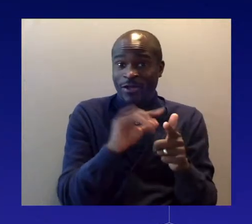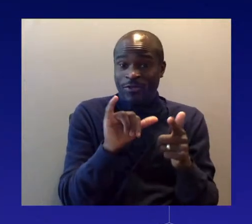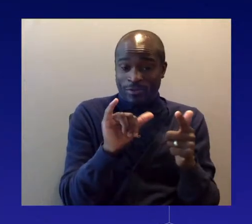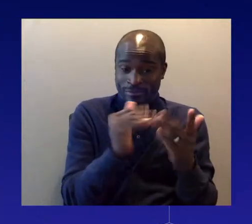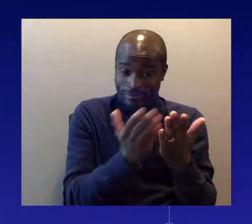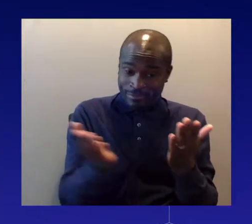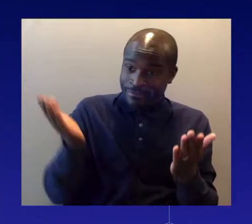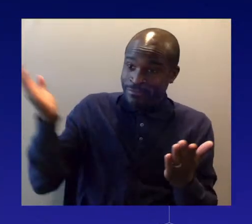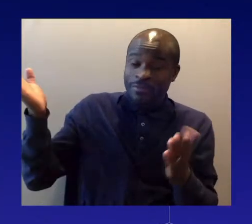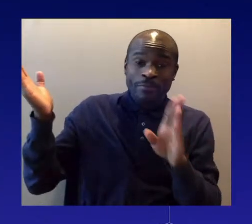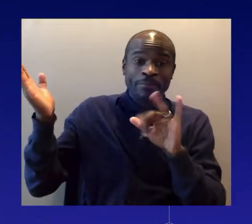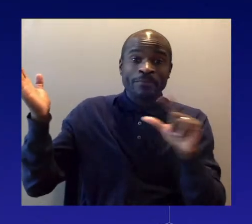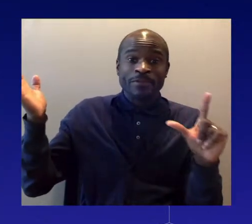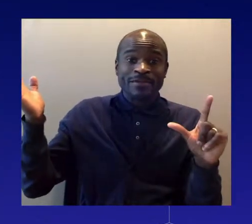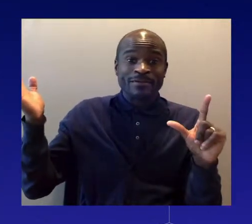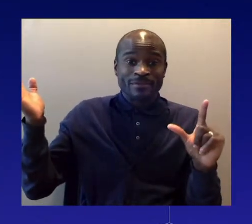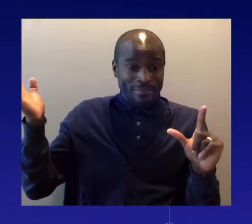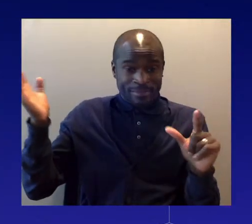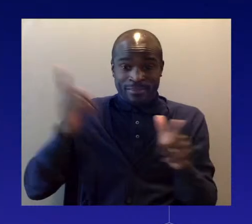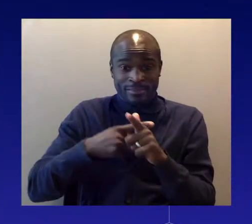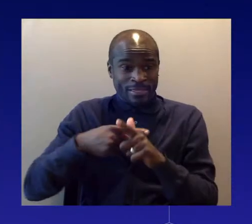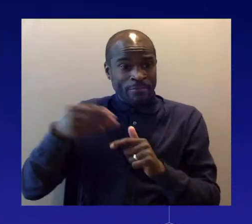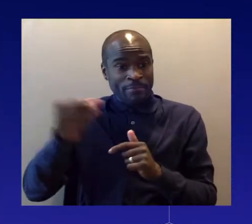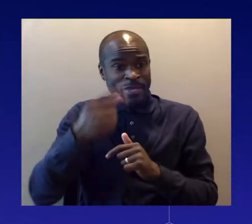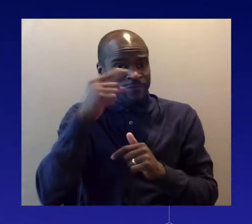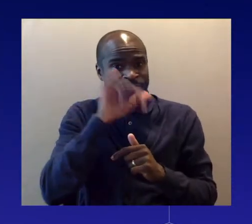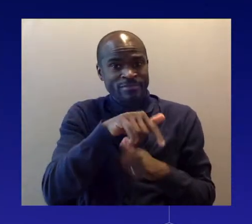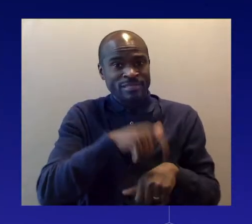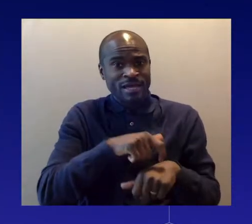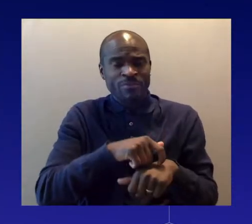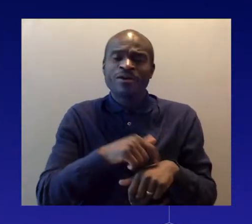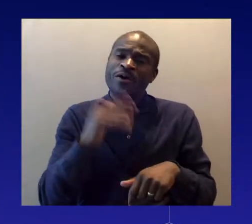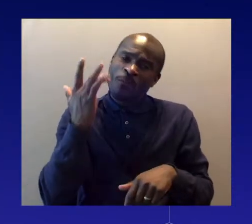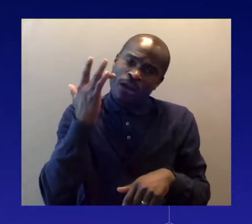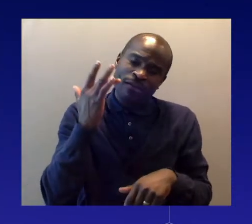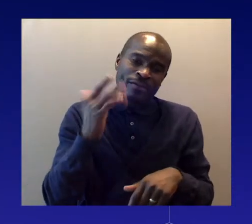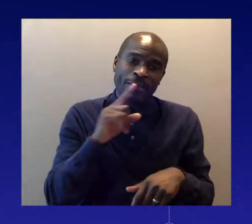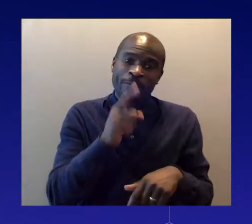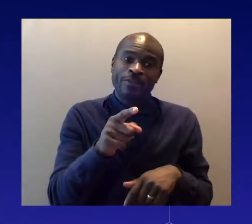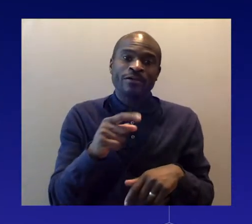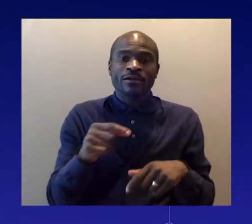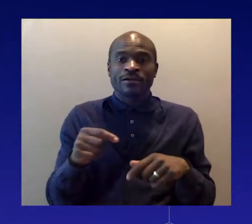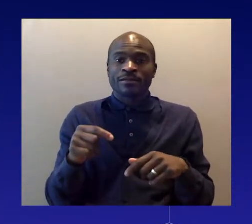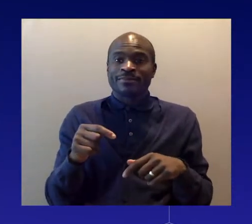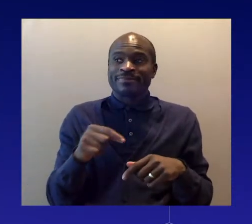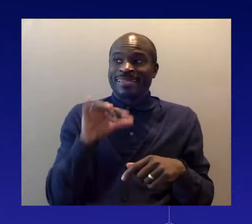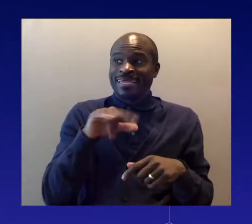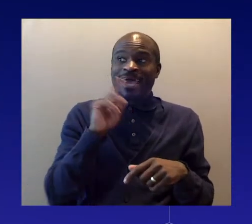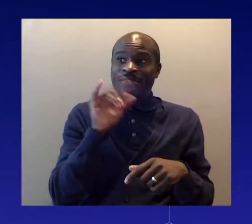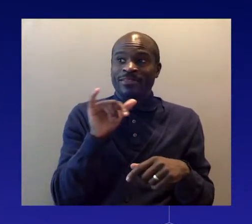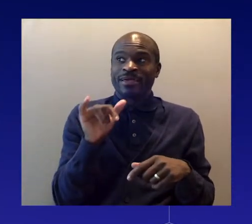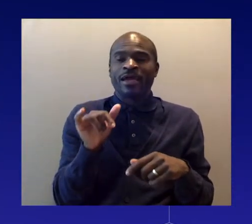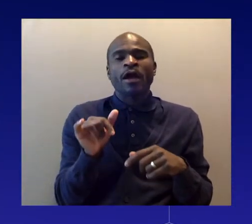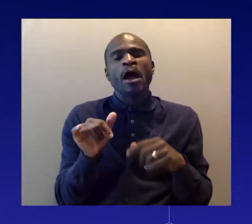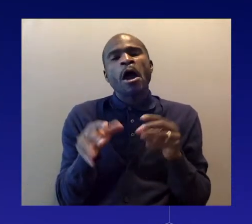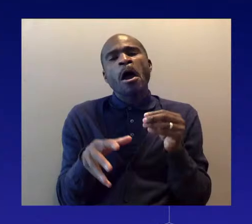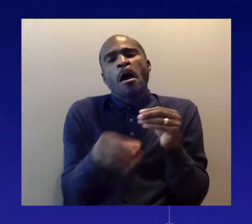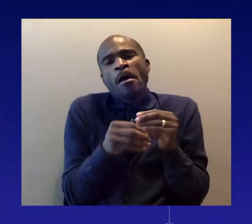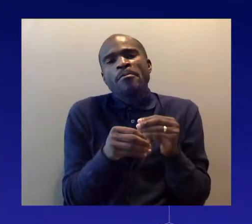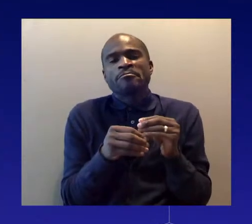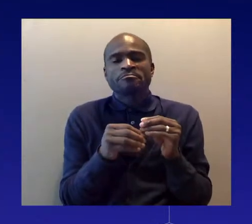compensated for that time. Because for too long, it's been the add-on, it's been the accessory, right? So people get